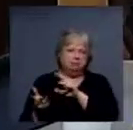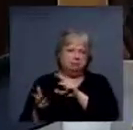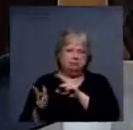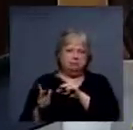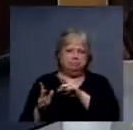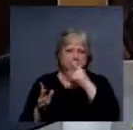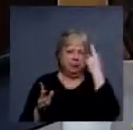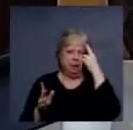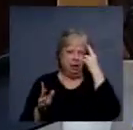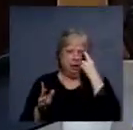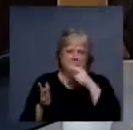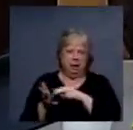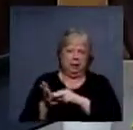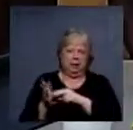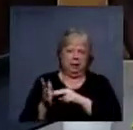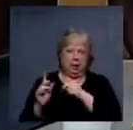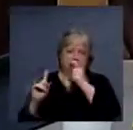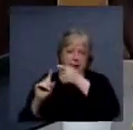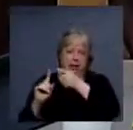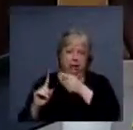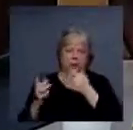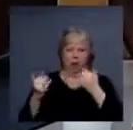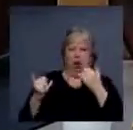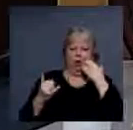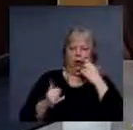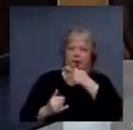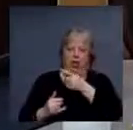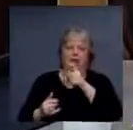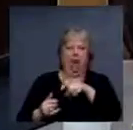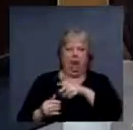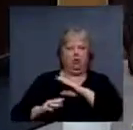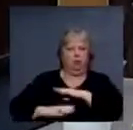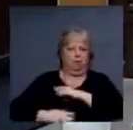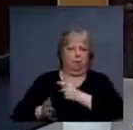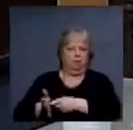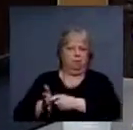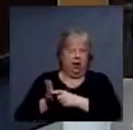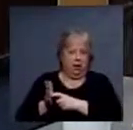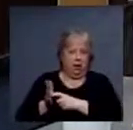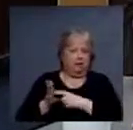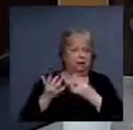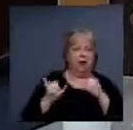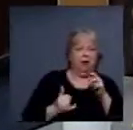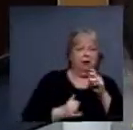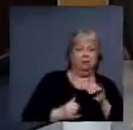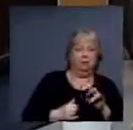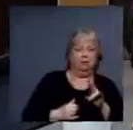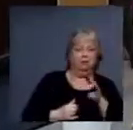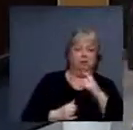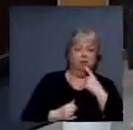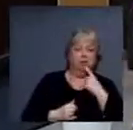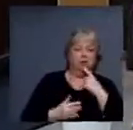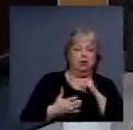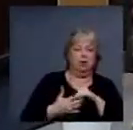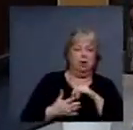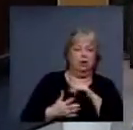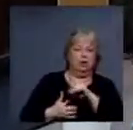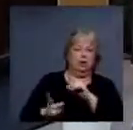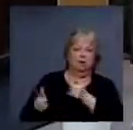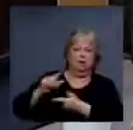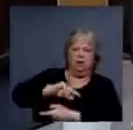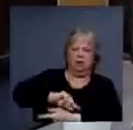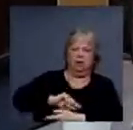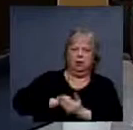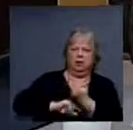now it's an unknown. We know that they have mandates that they have to meet, and now that the mayor is saying that, they flipped some things